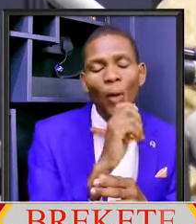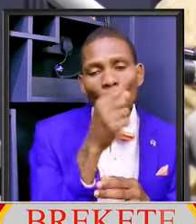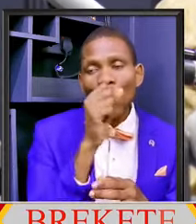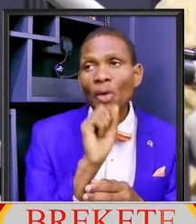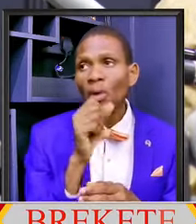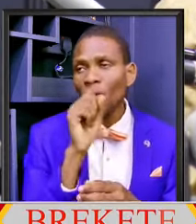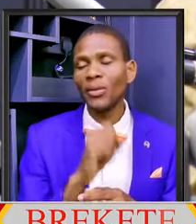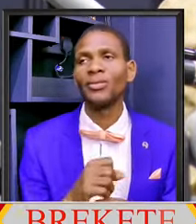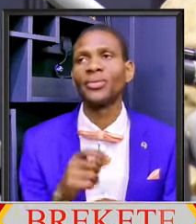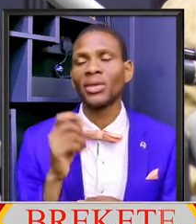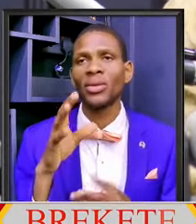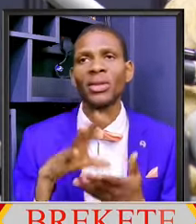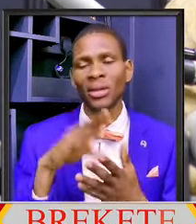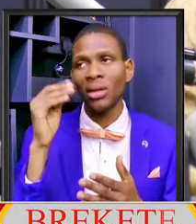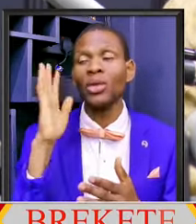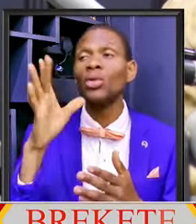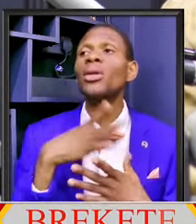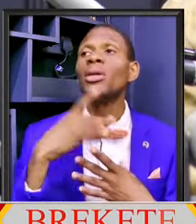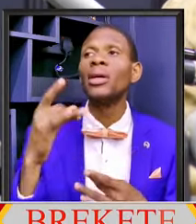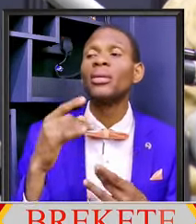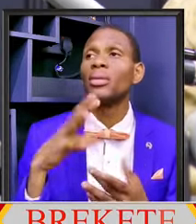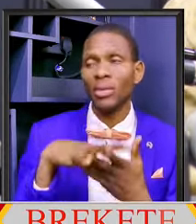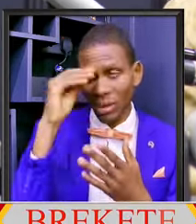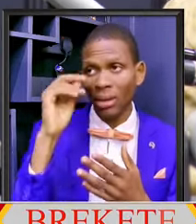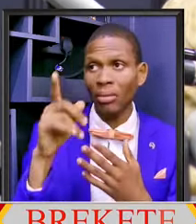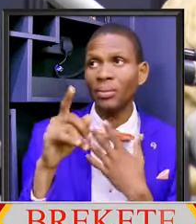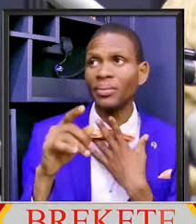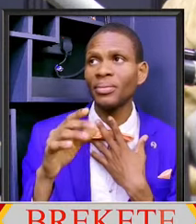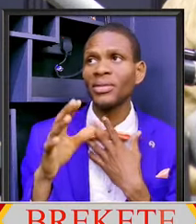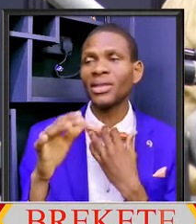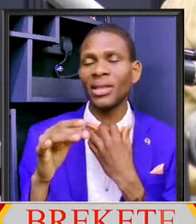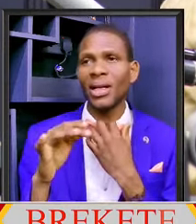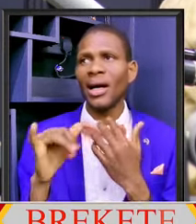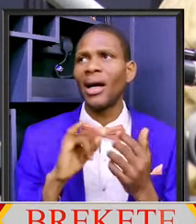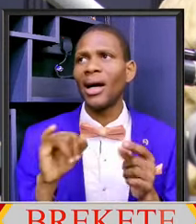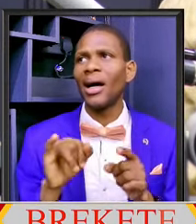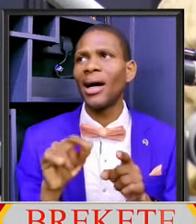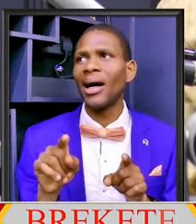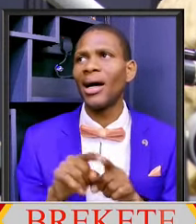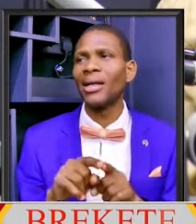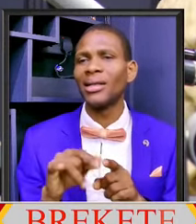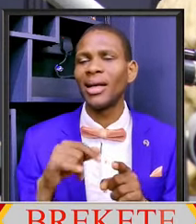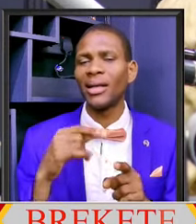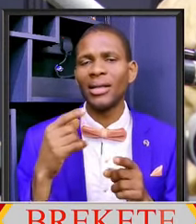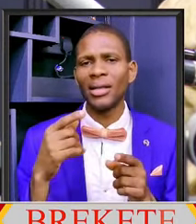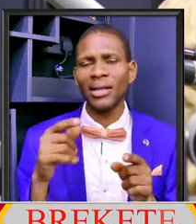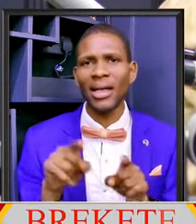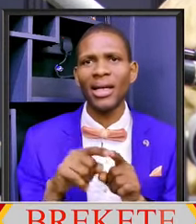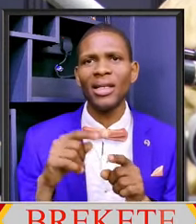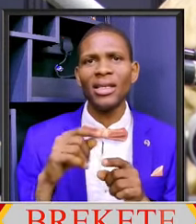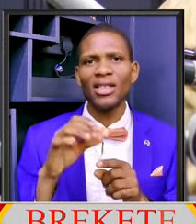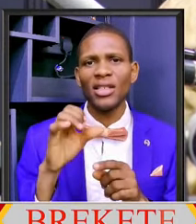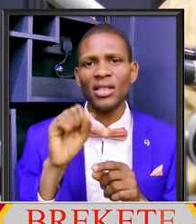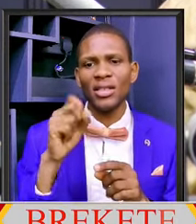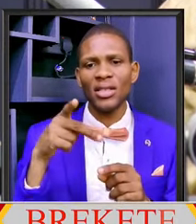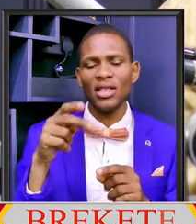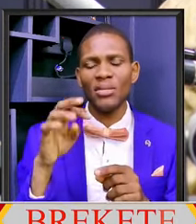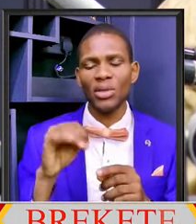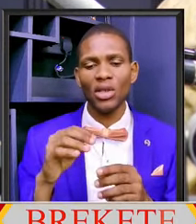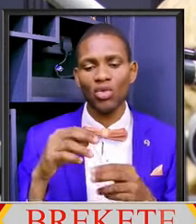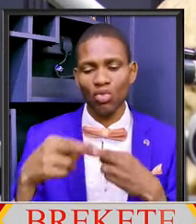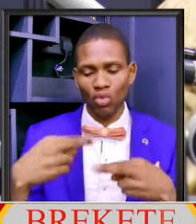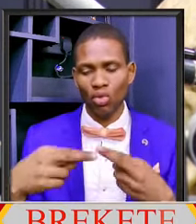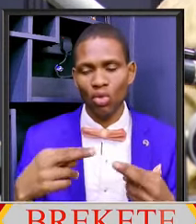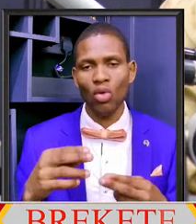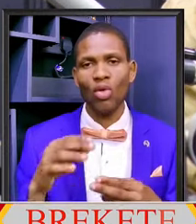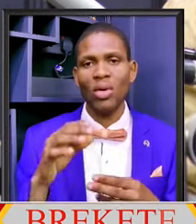Yeah? Yeah? And this one where you say it resemble emaciated shawarma, will be spring roll, and also the samosa